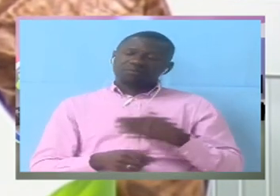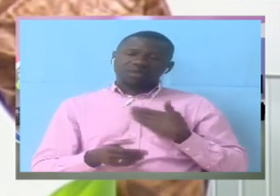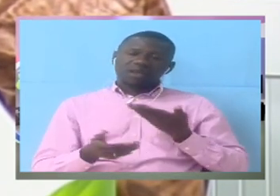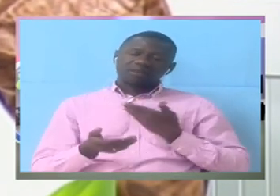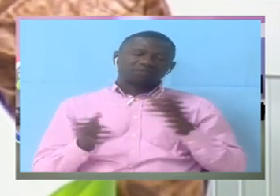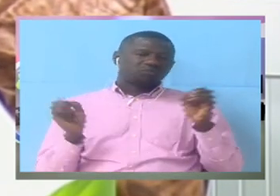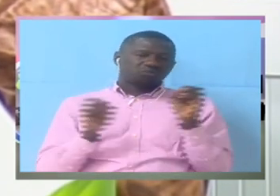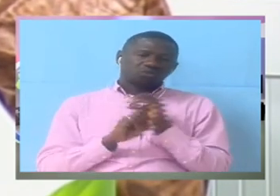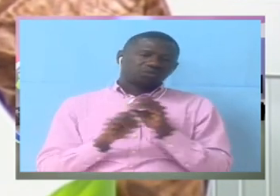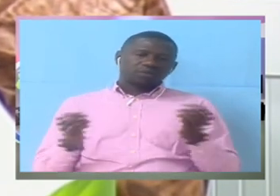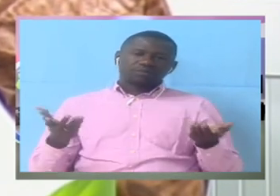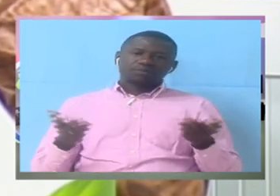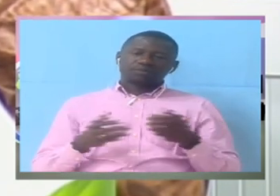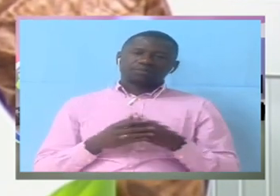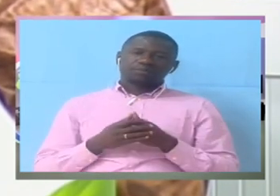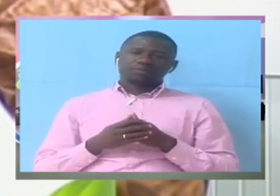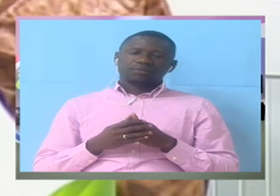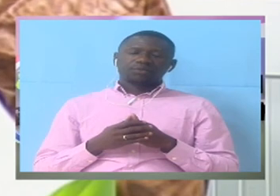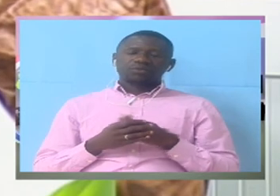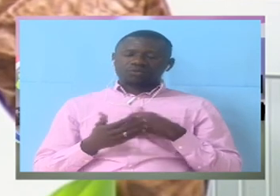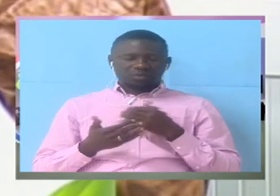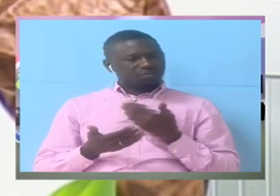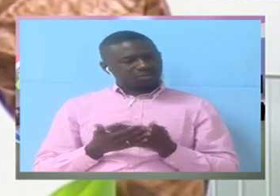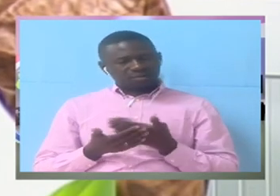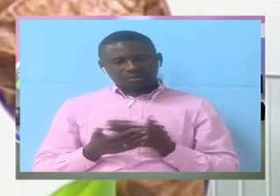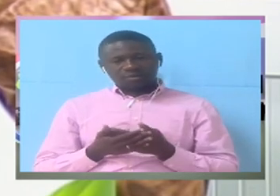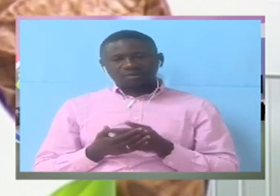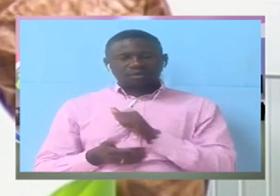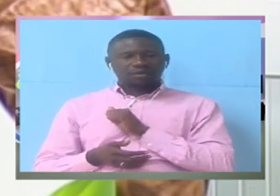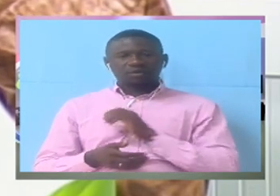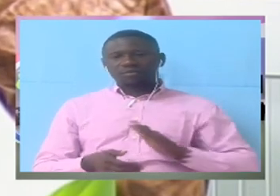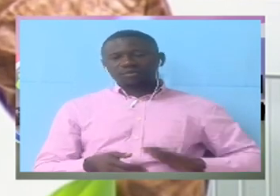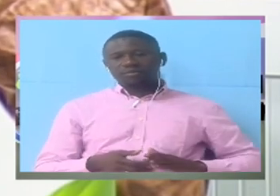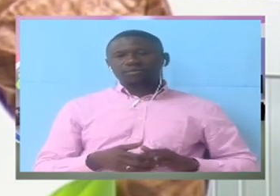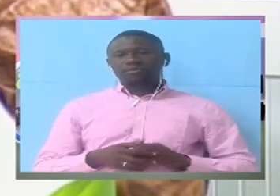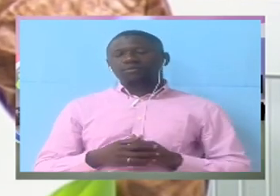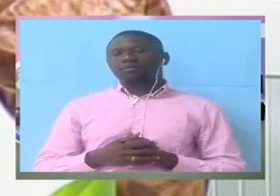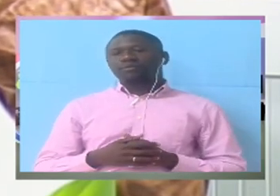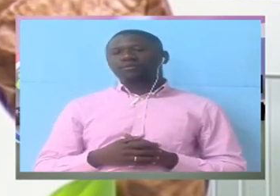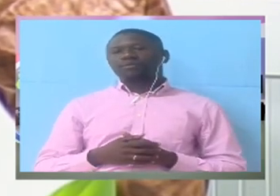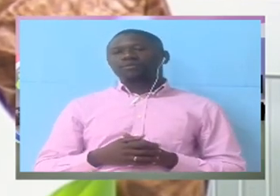nothing. So I appeal to him for that.